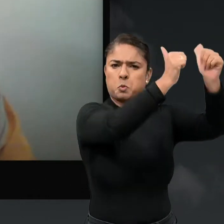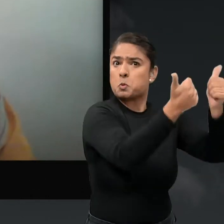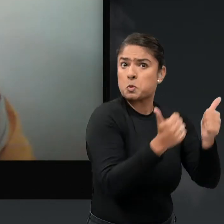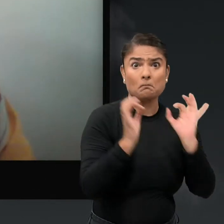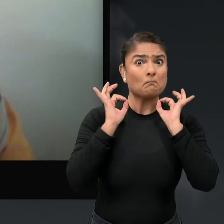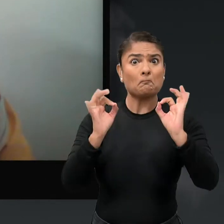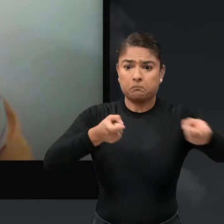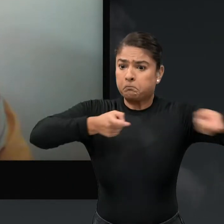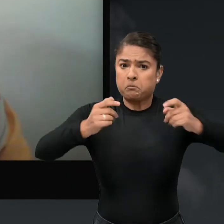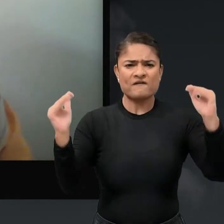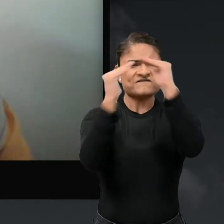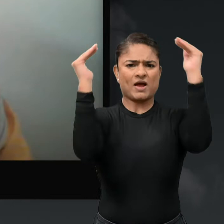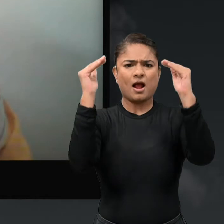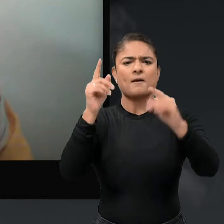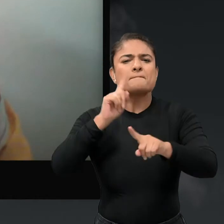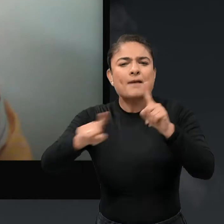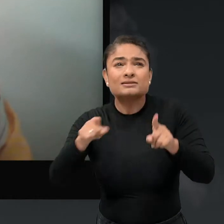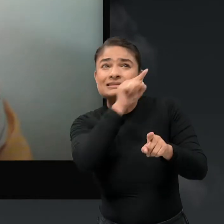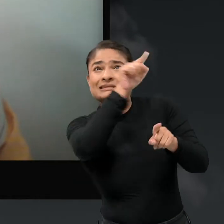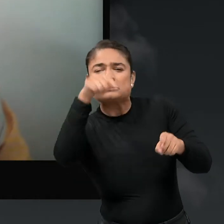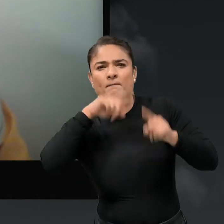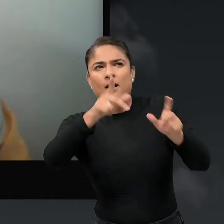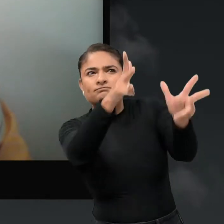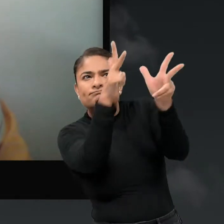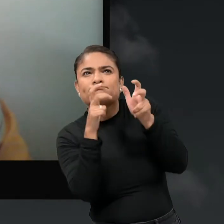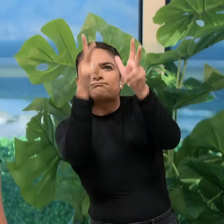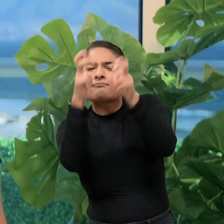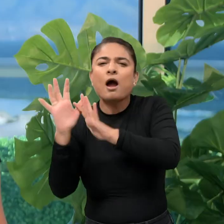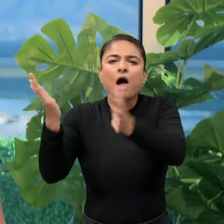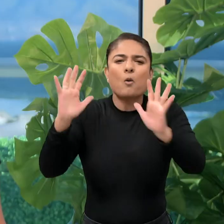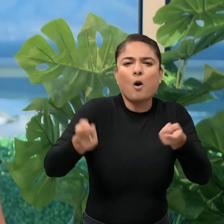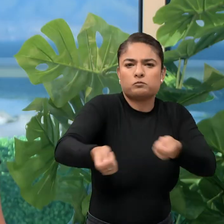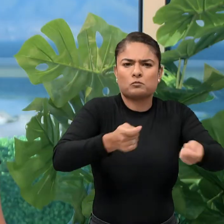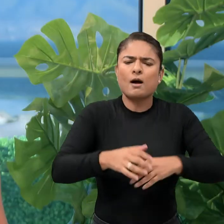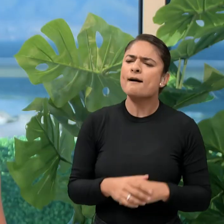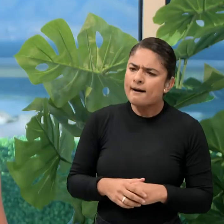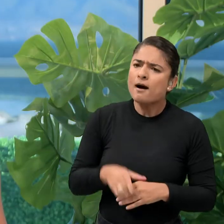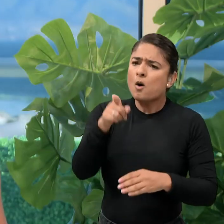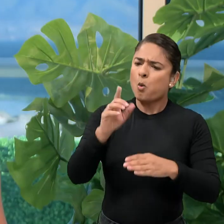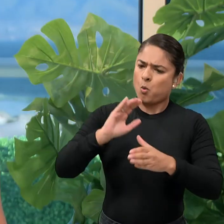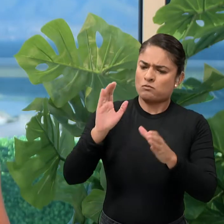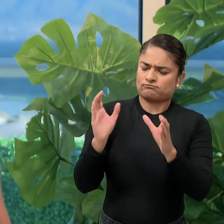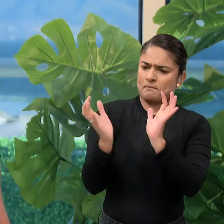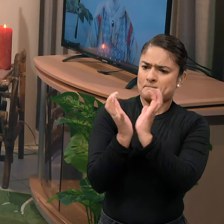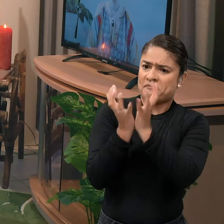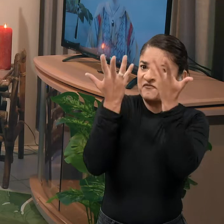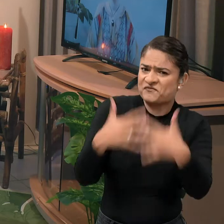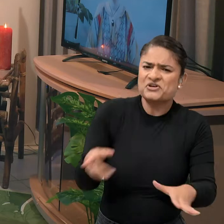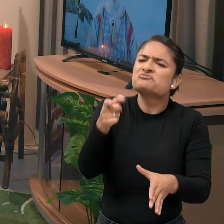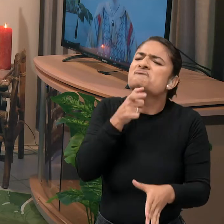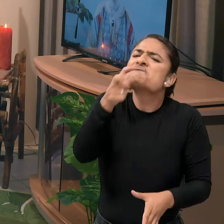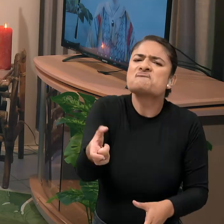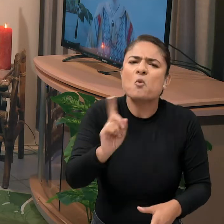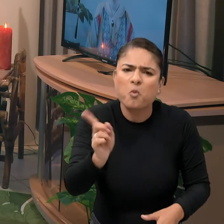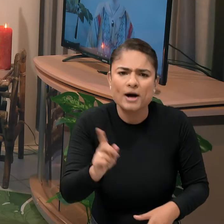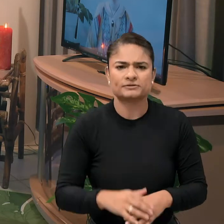well, and that's where we should take best practices from. Is there any parting words you would like to leave, maybe a young viewer at